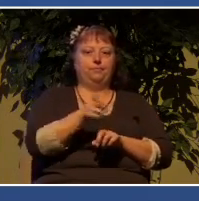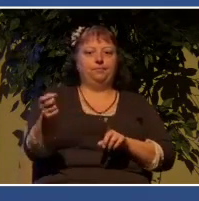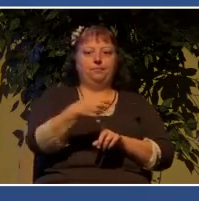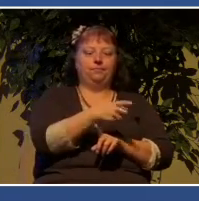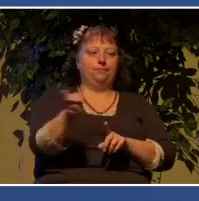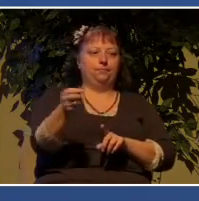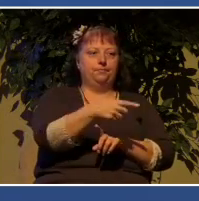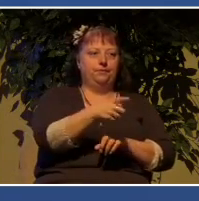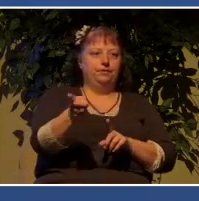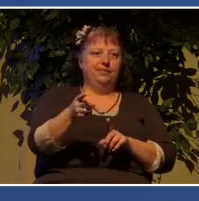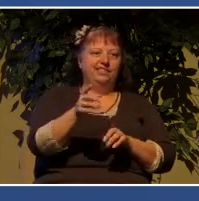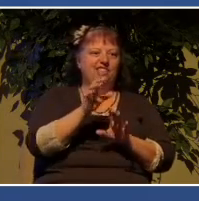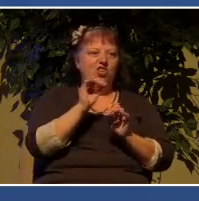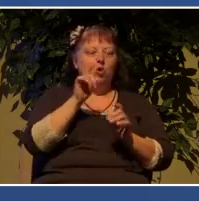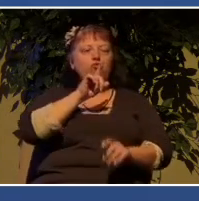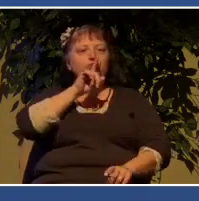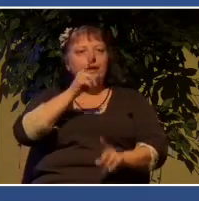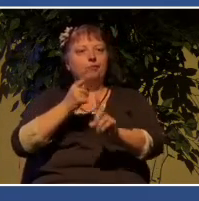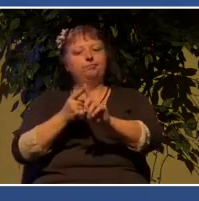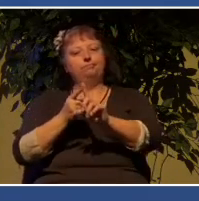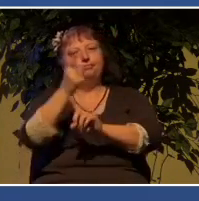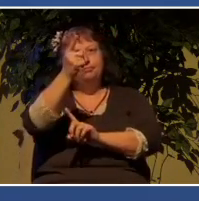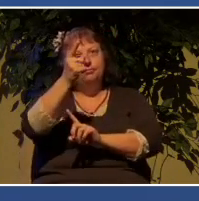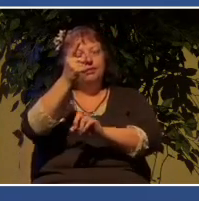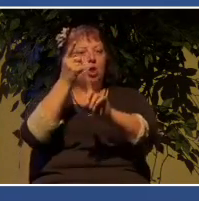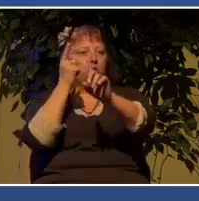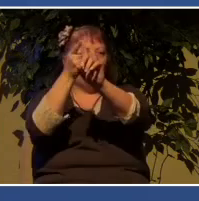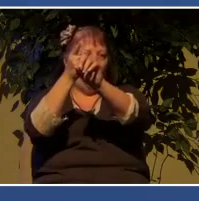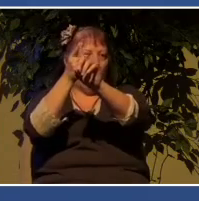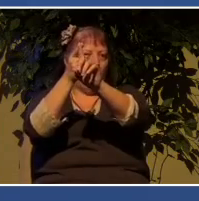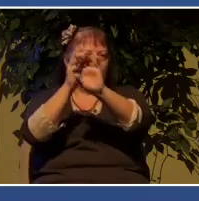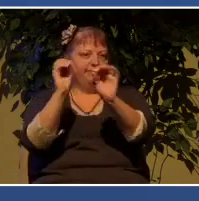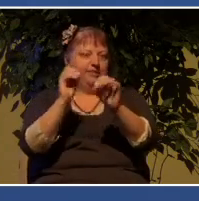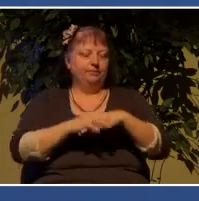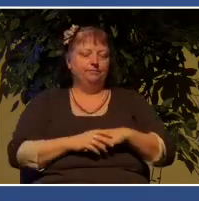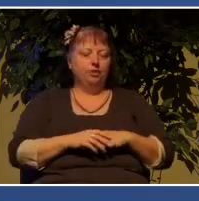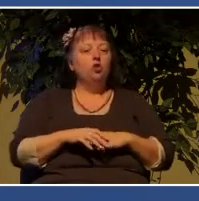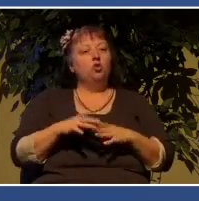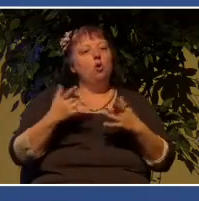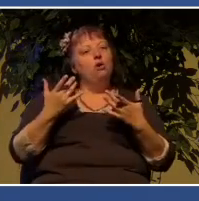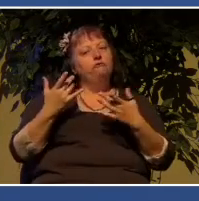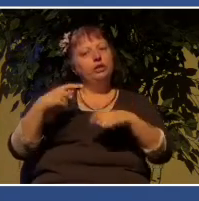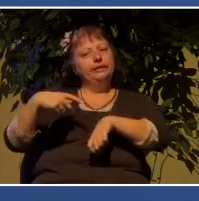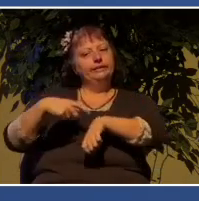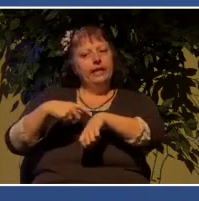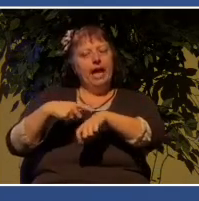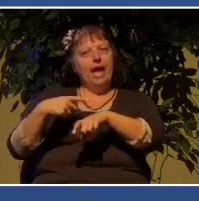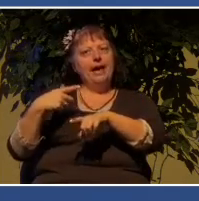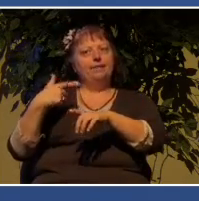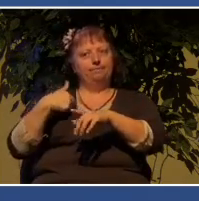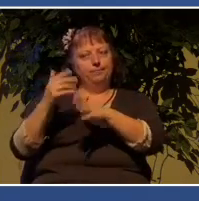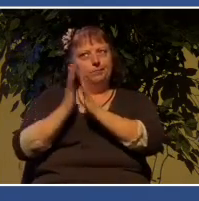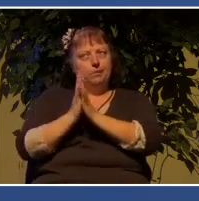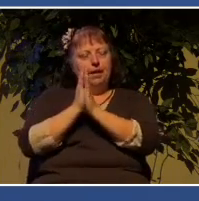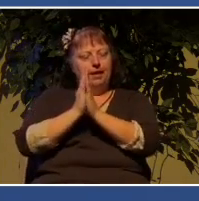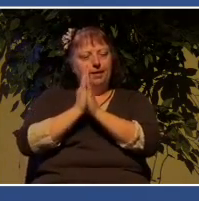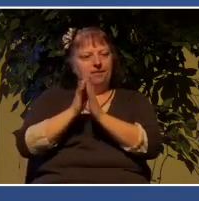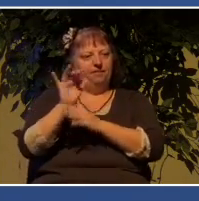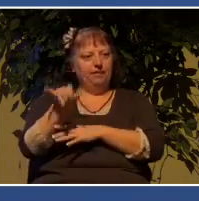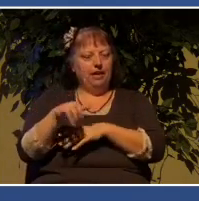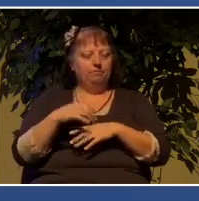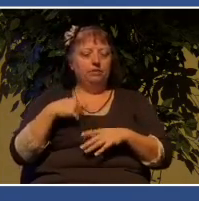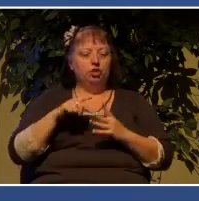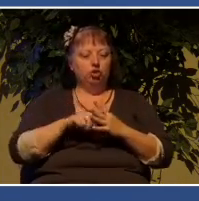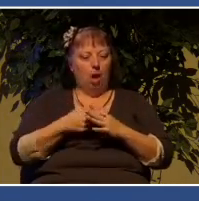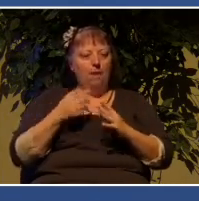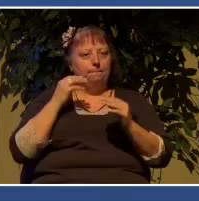it. And so for a season, that was my prayer as I started in ministry, and as I